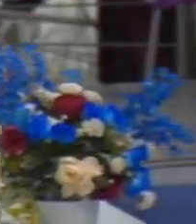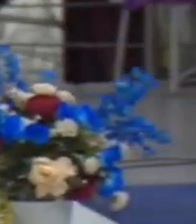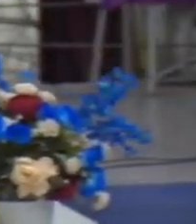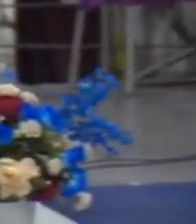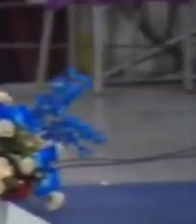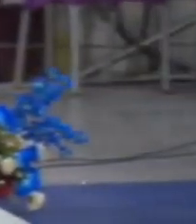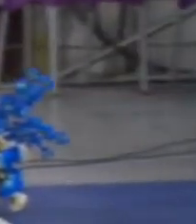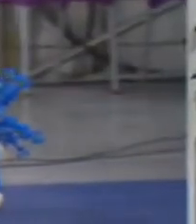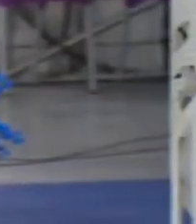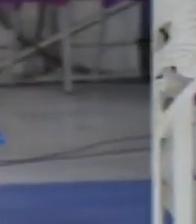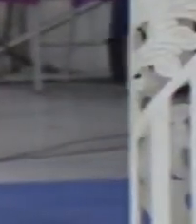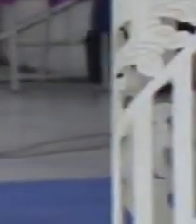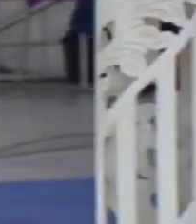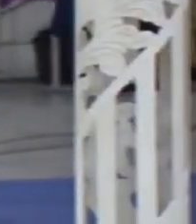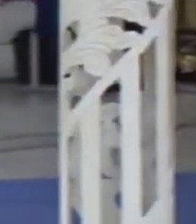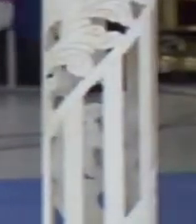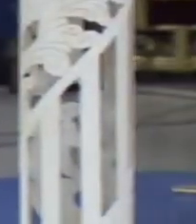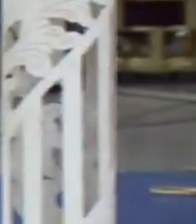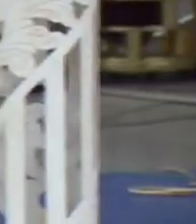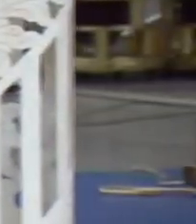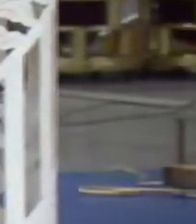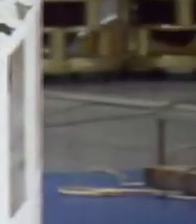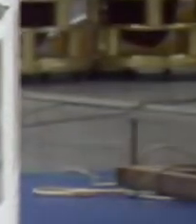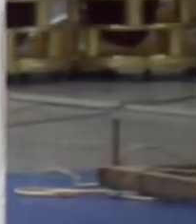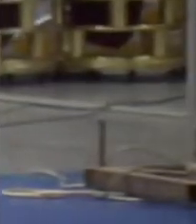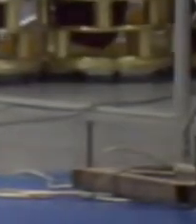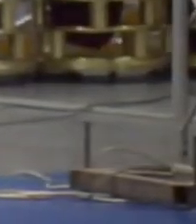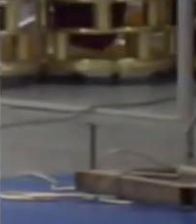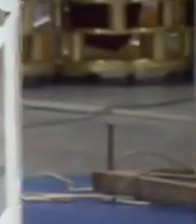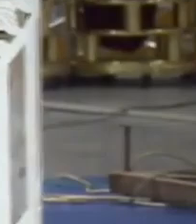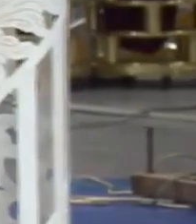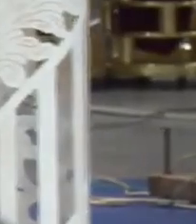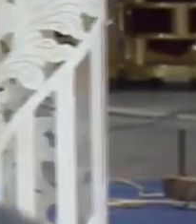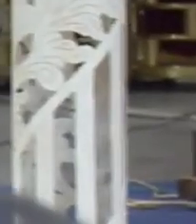I want to specially bless the name of the Lord tonight